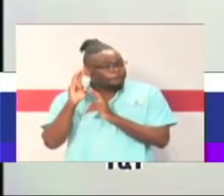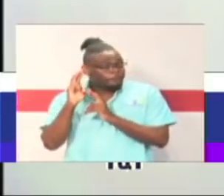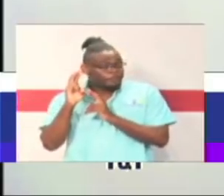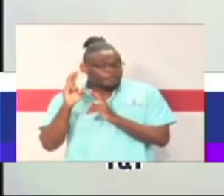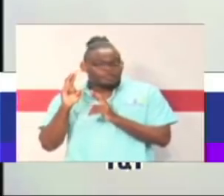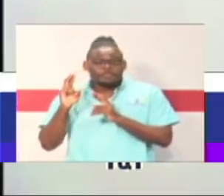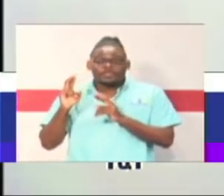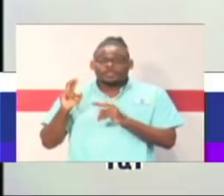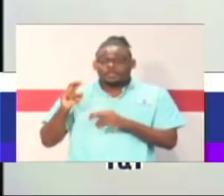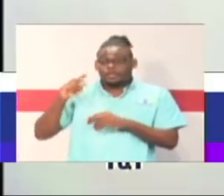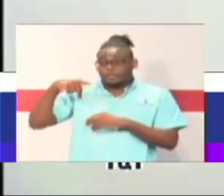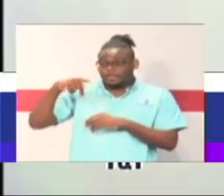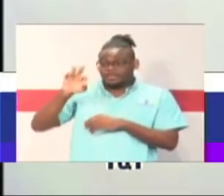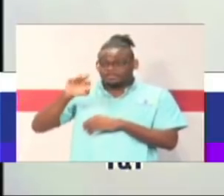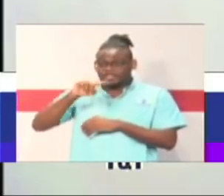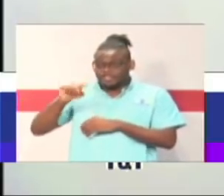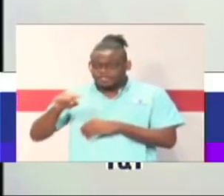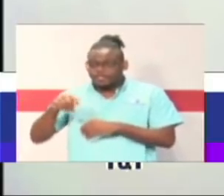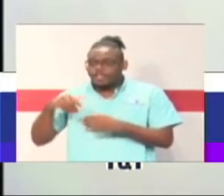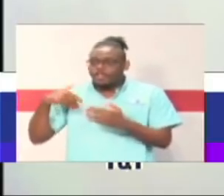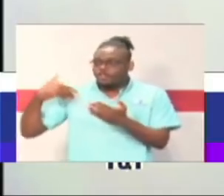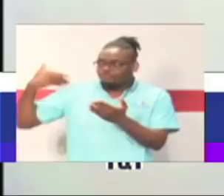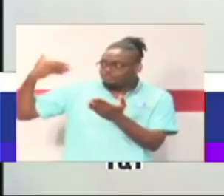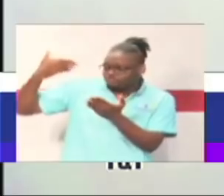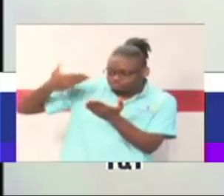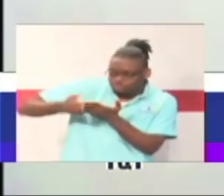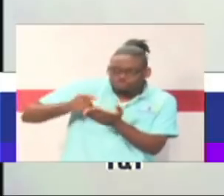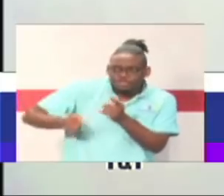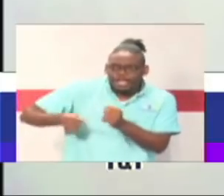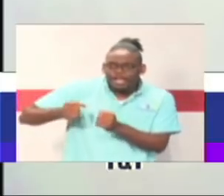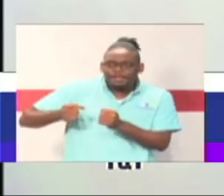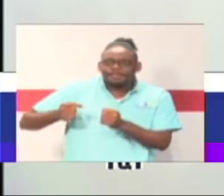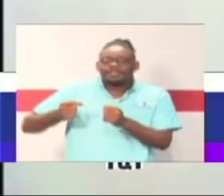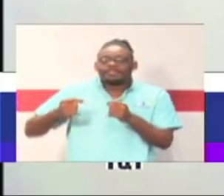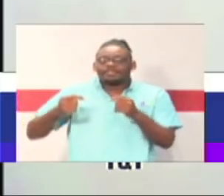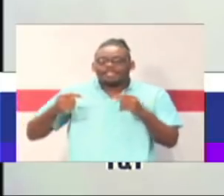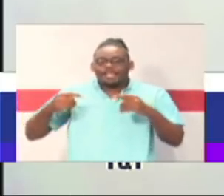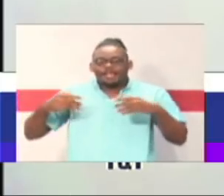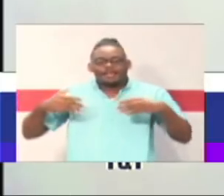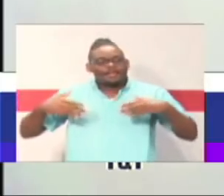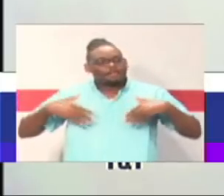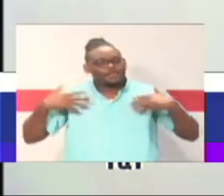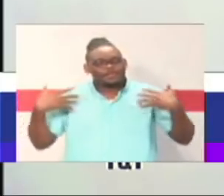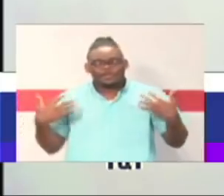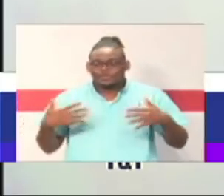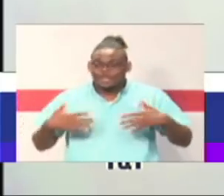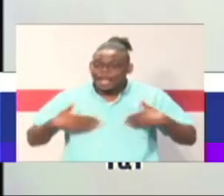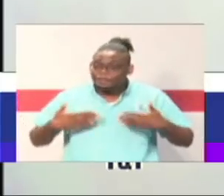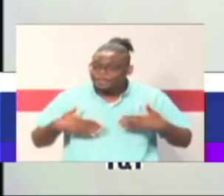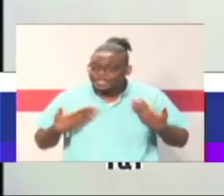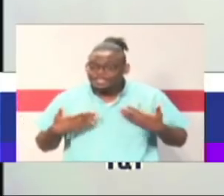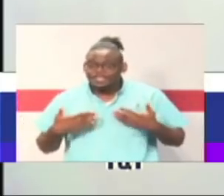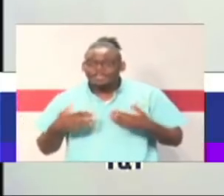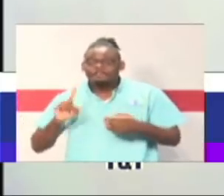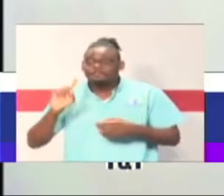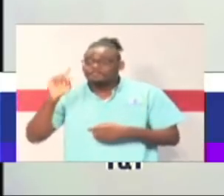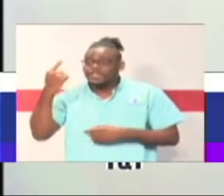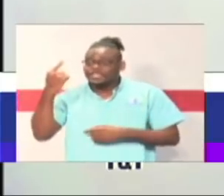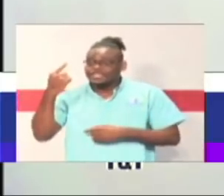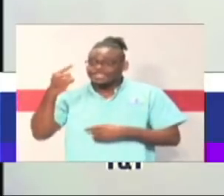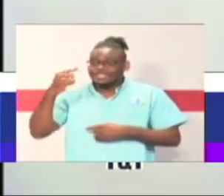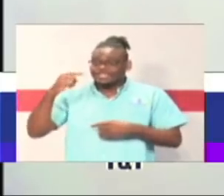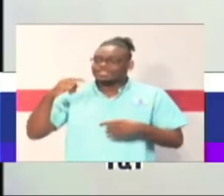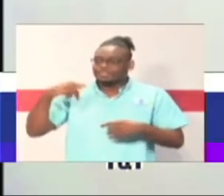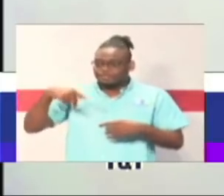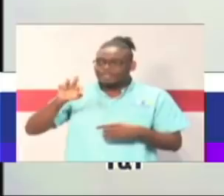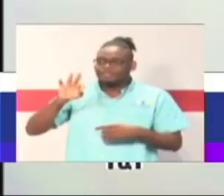vaccine, the decision to offer it to pregnant women, I jumped at the opportunity, and I took it on the first day that it was available.